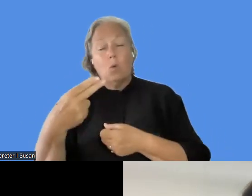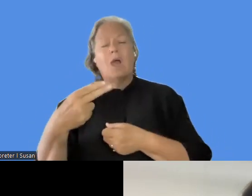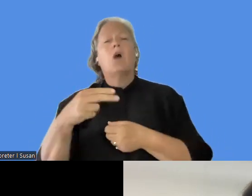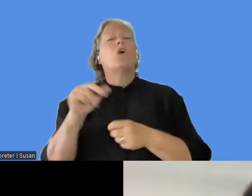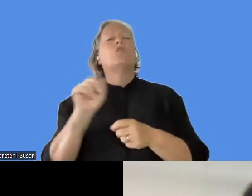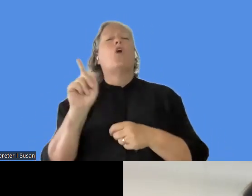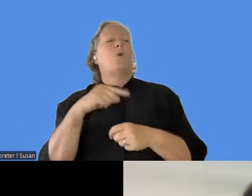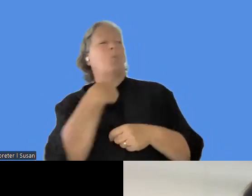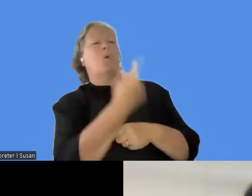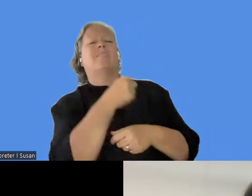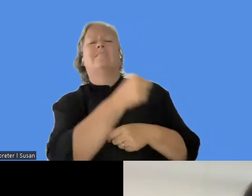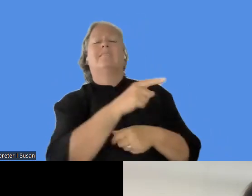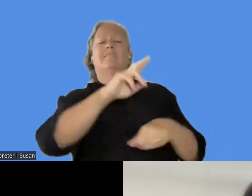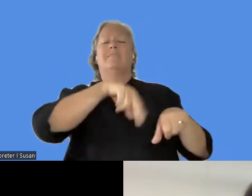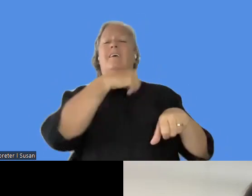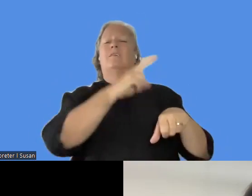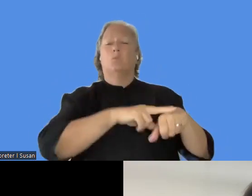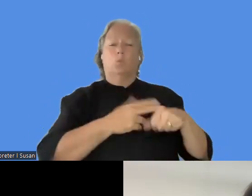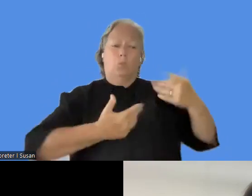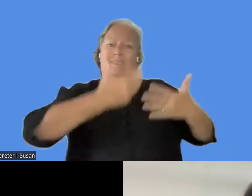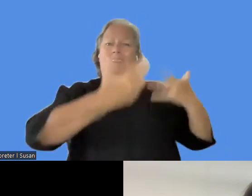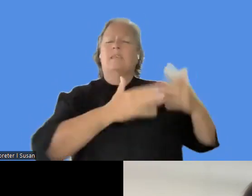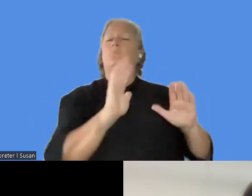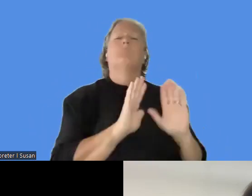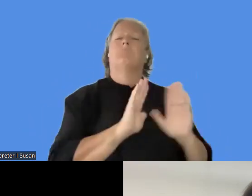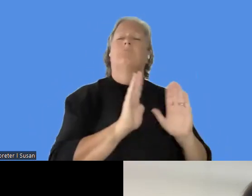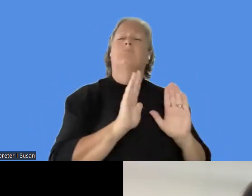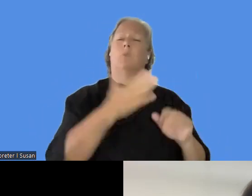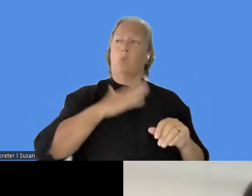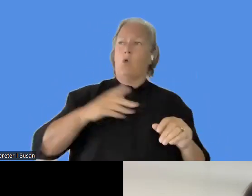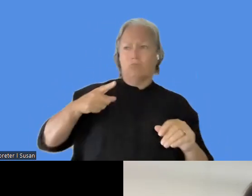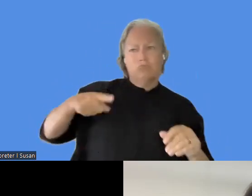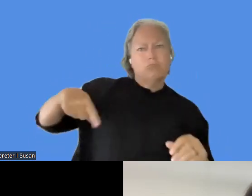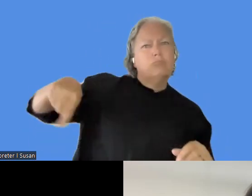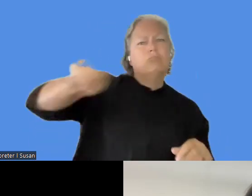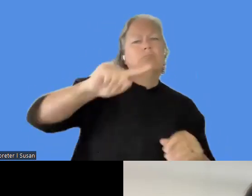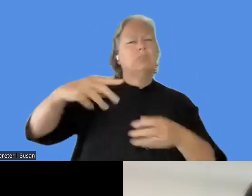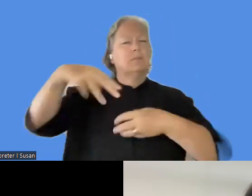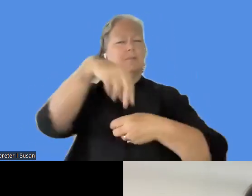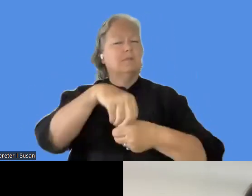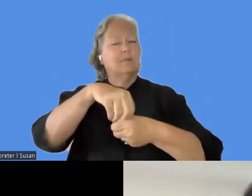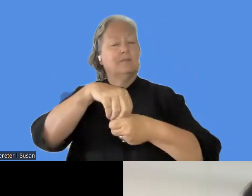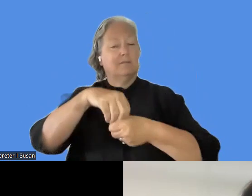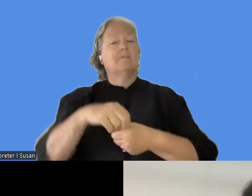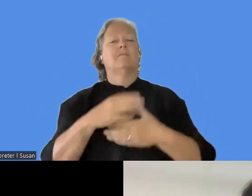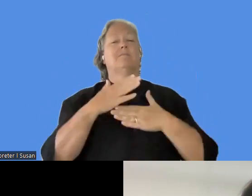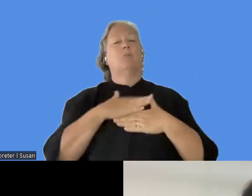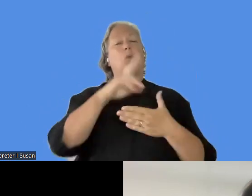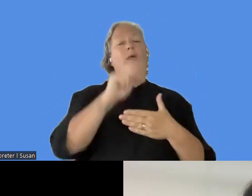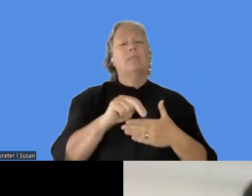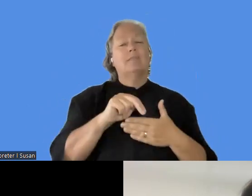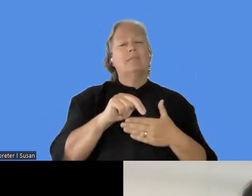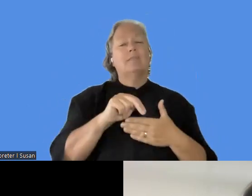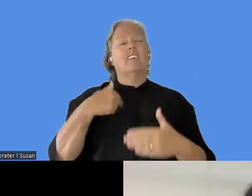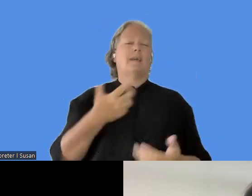region. So ESCWA has been also working with the member countries